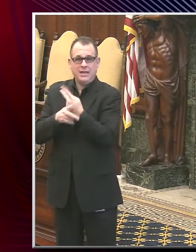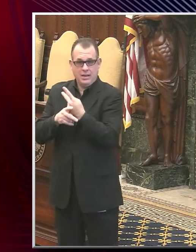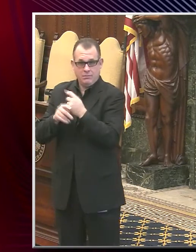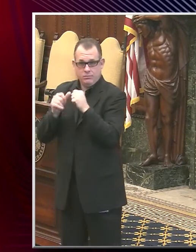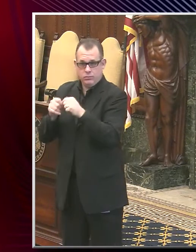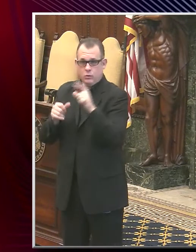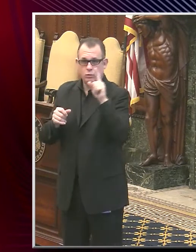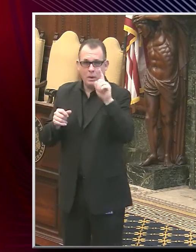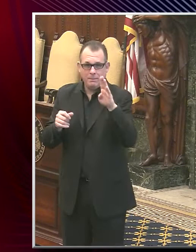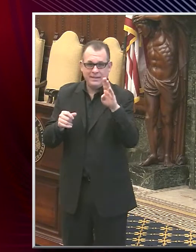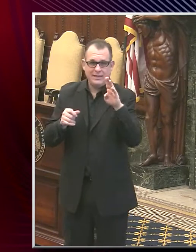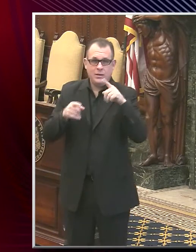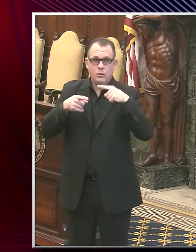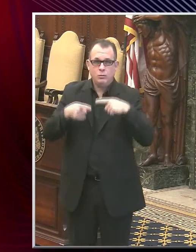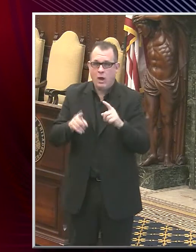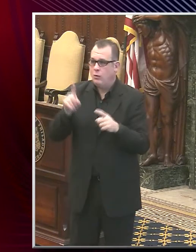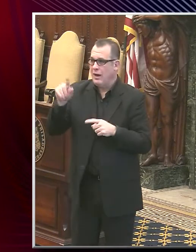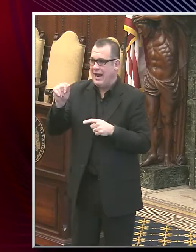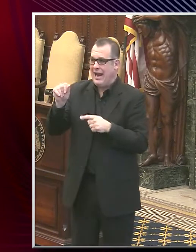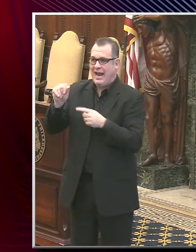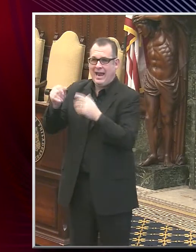on to phase 1B. Okay.